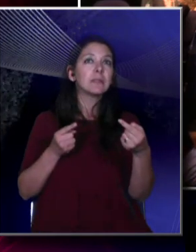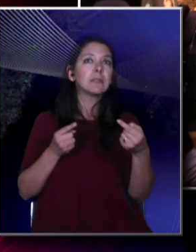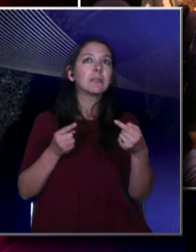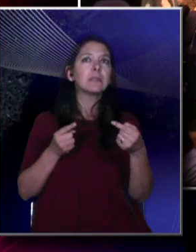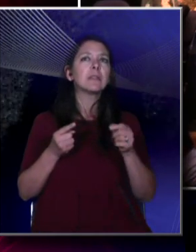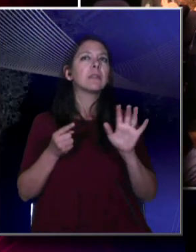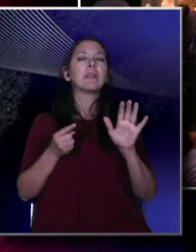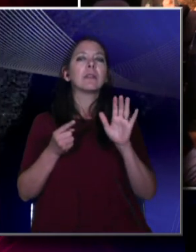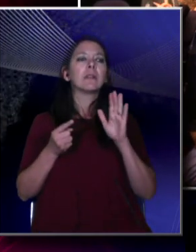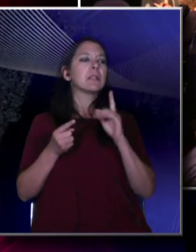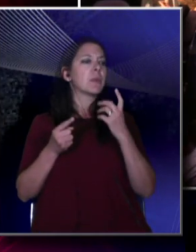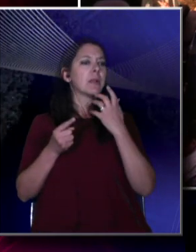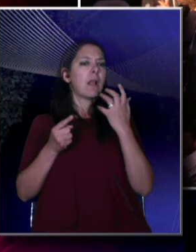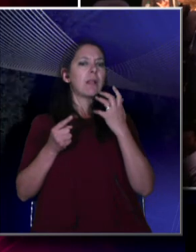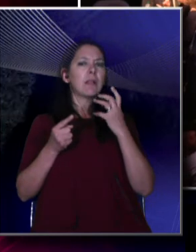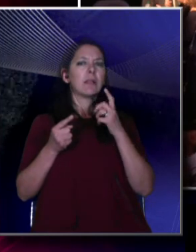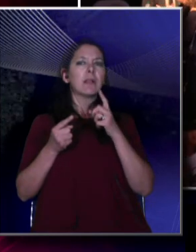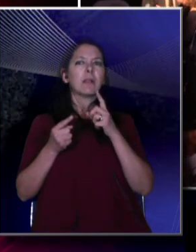Uh-oh.